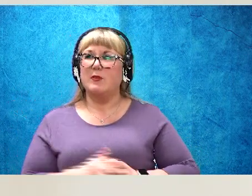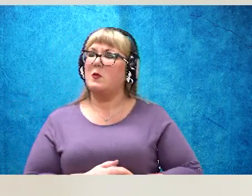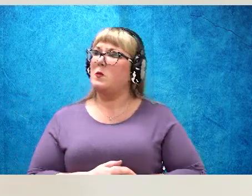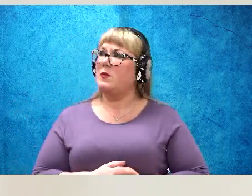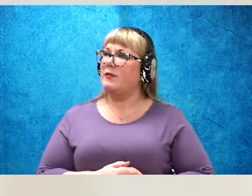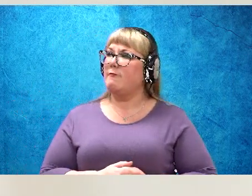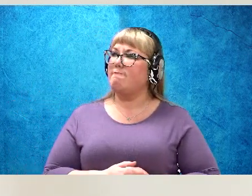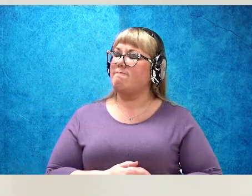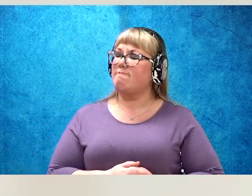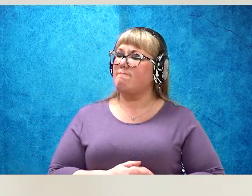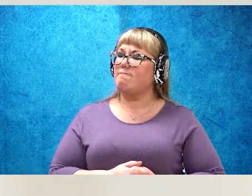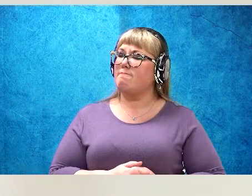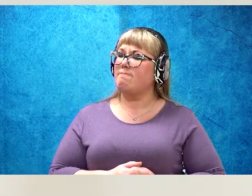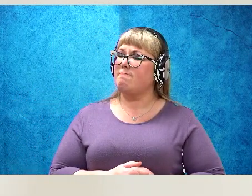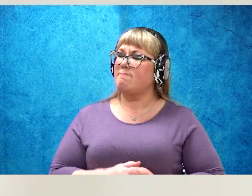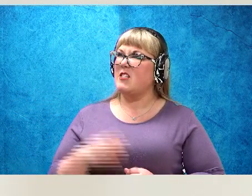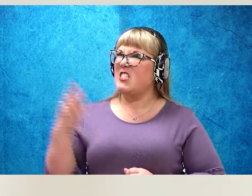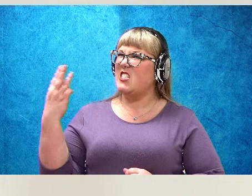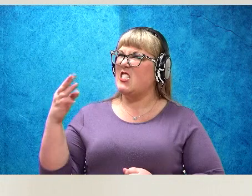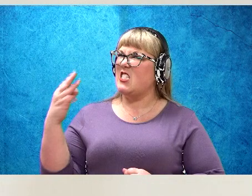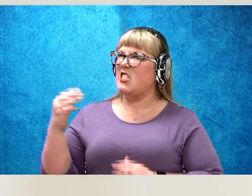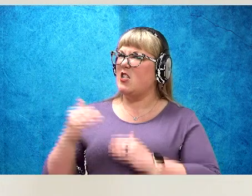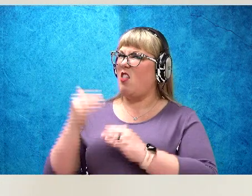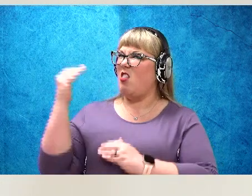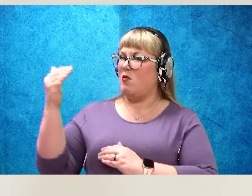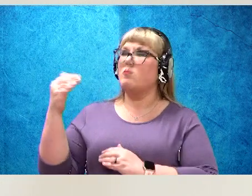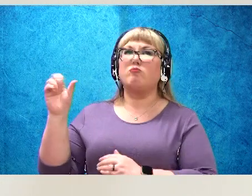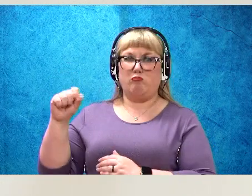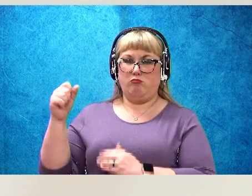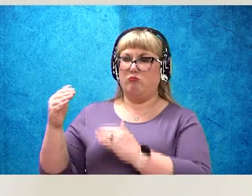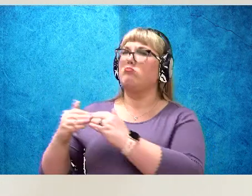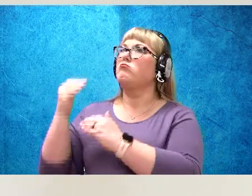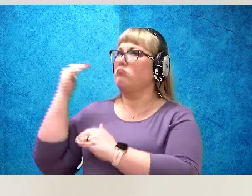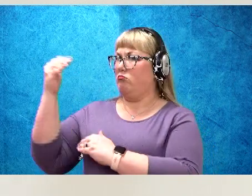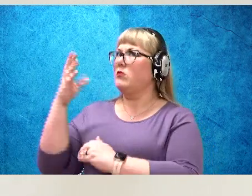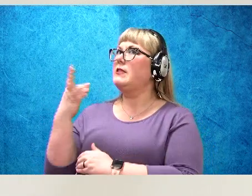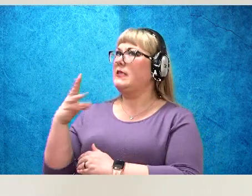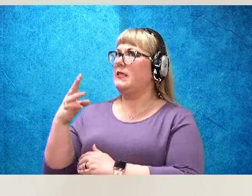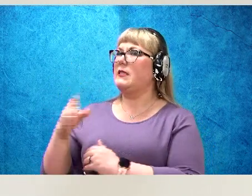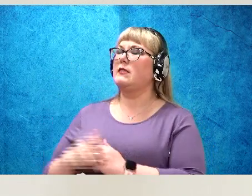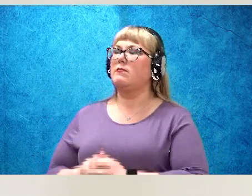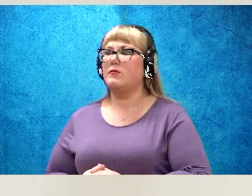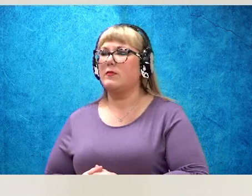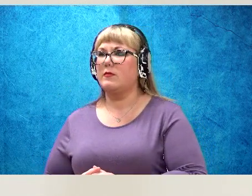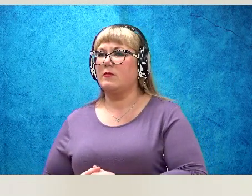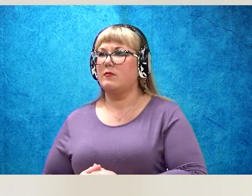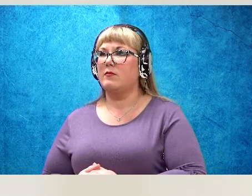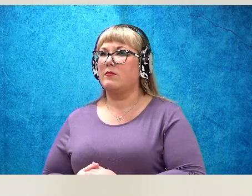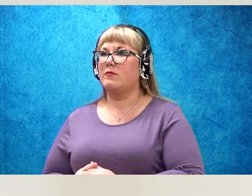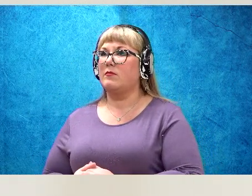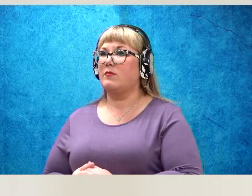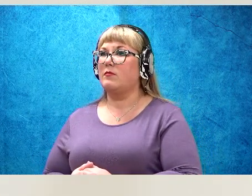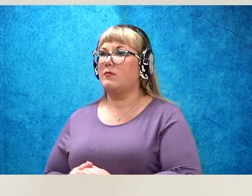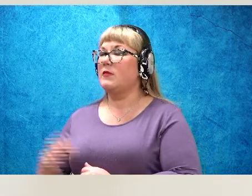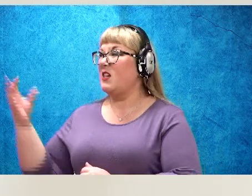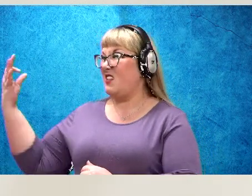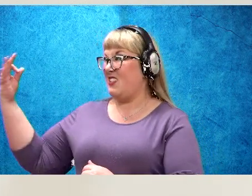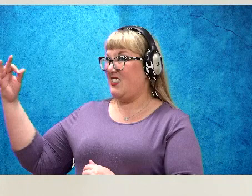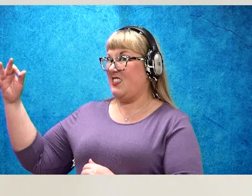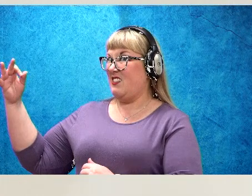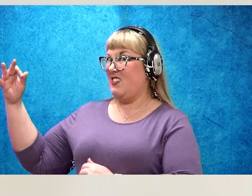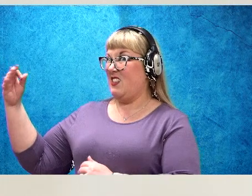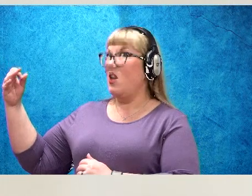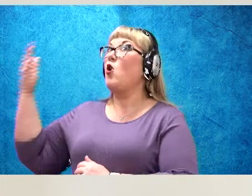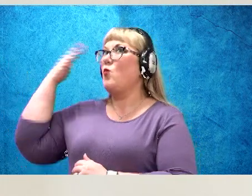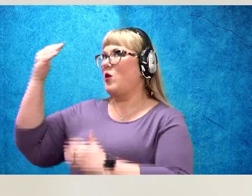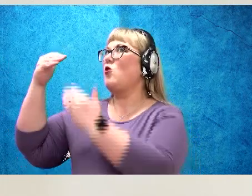Yes. What about 16? Yes, it's larger than 16. And 19, we know it's smaller